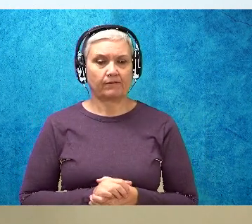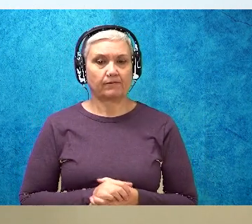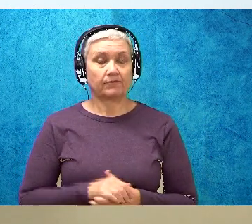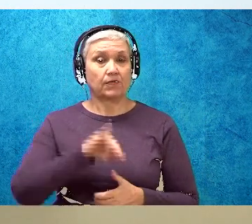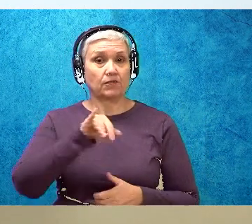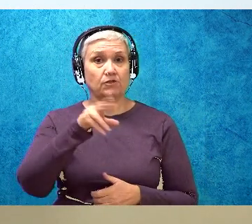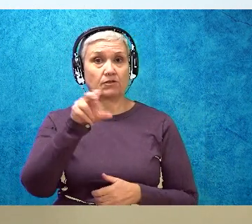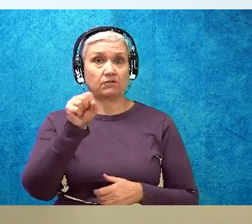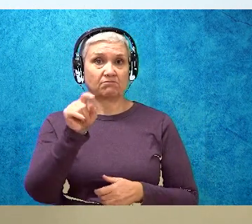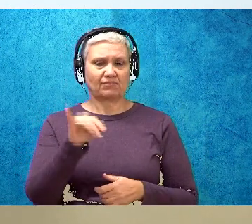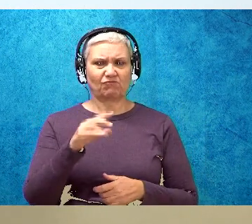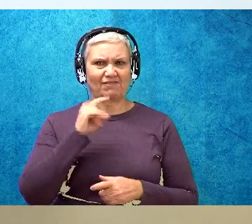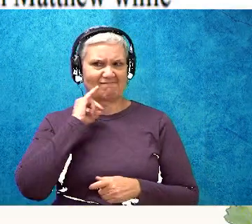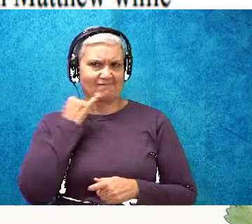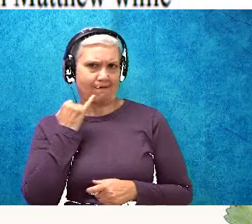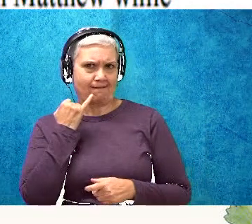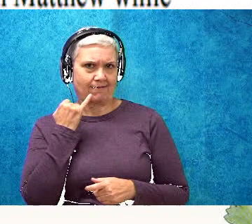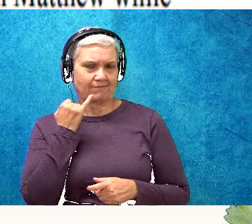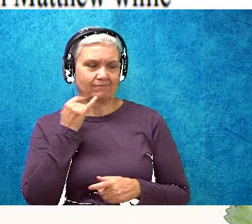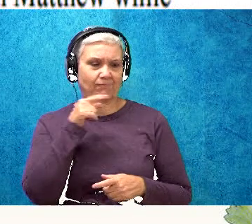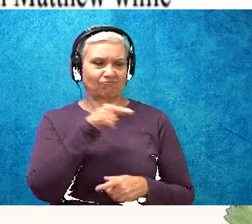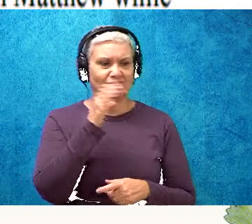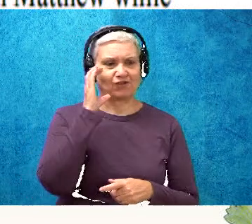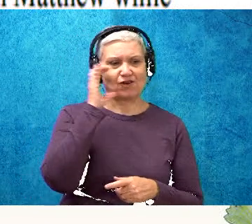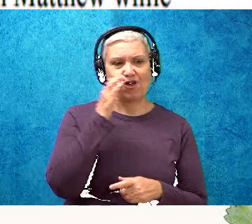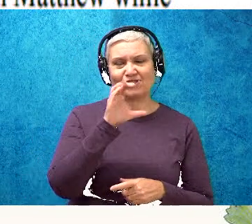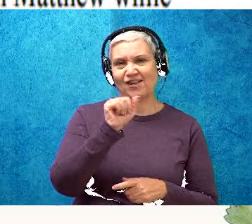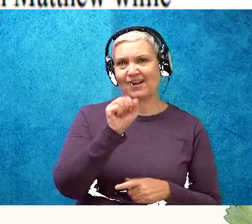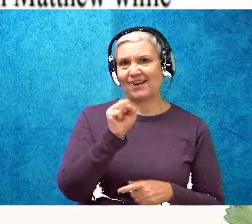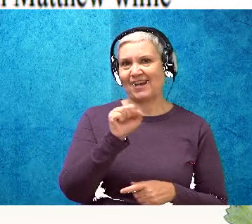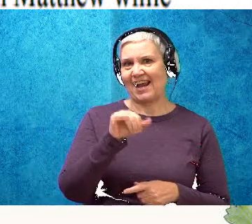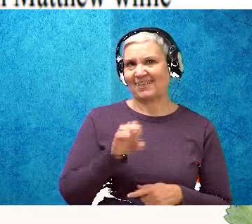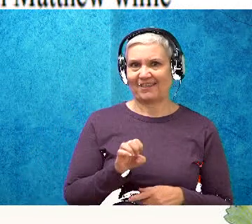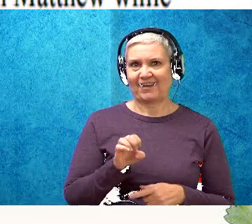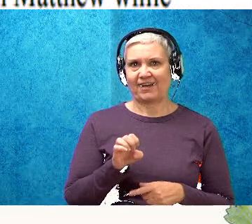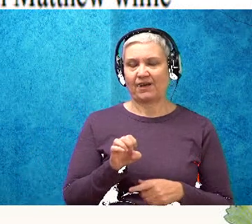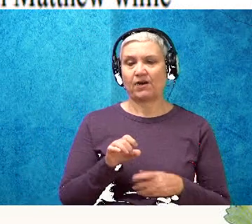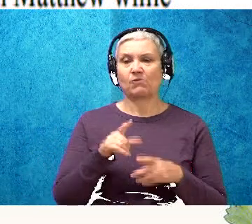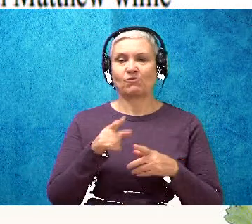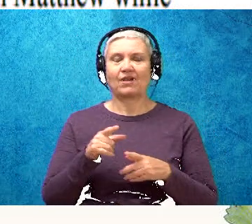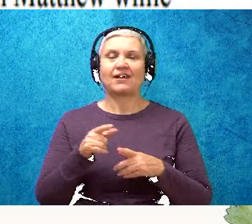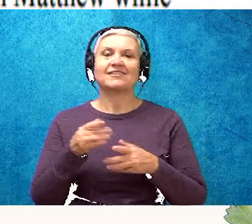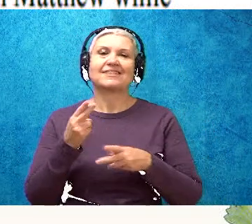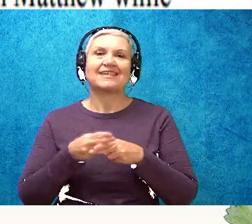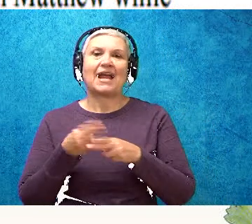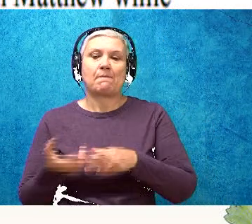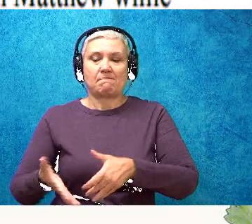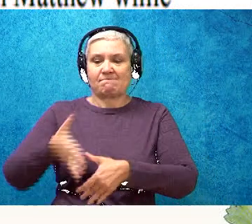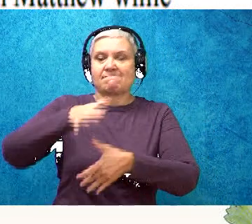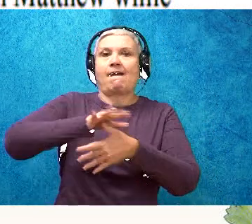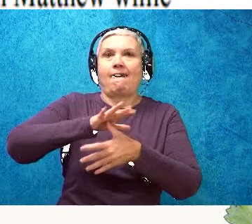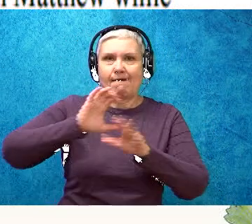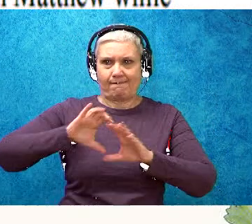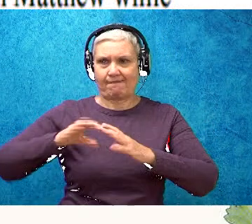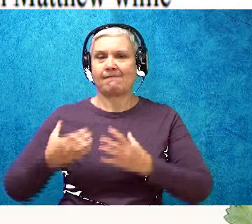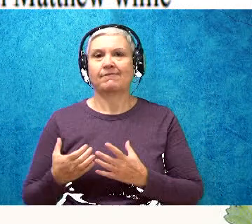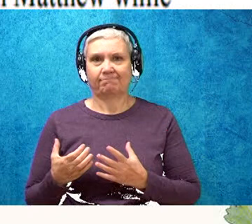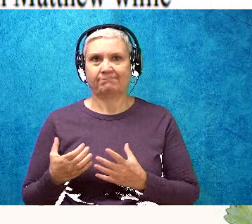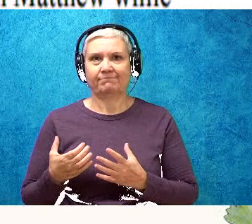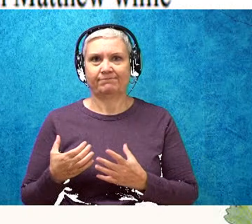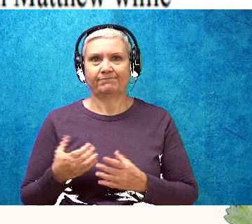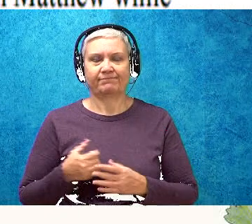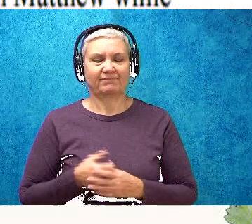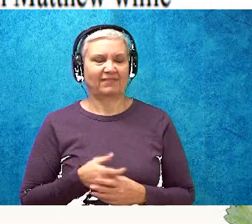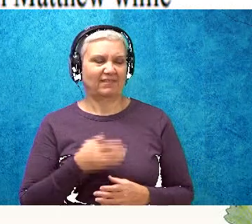Justin was jealous when his cousin Cassie was named valedictorian of her class. Some people are